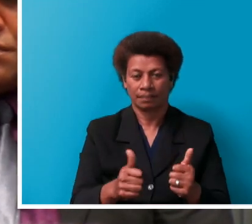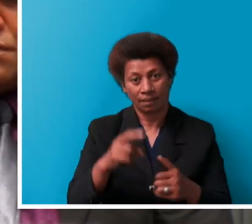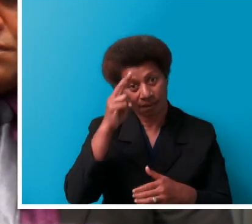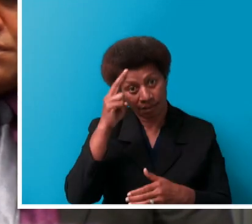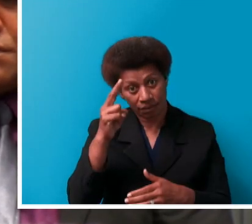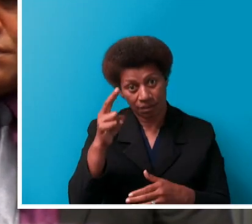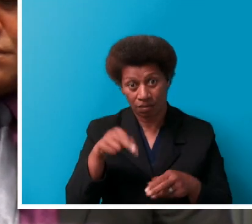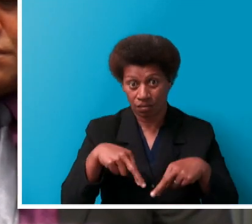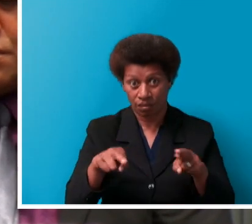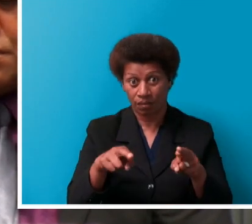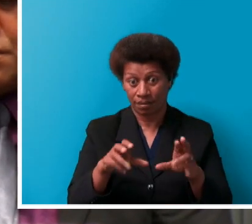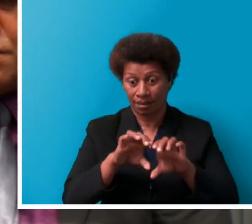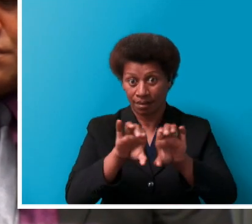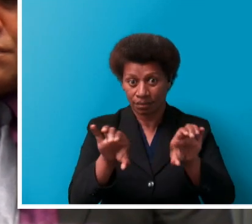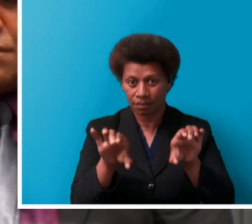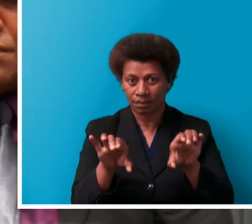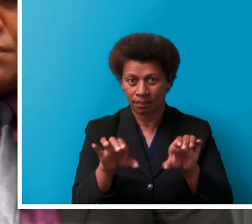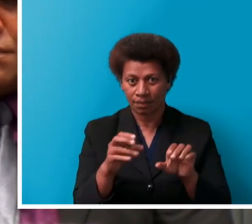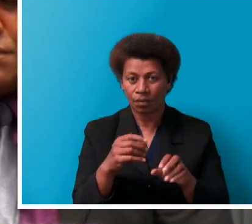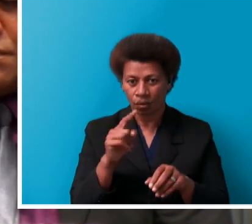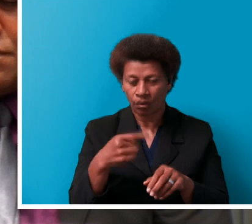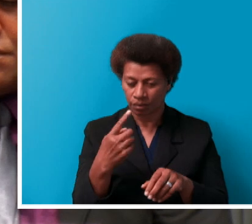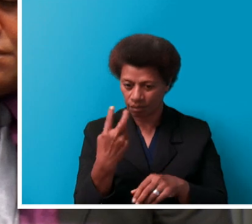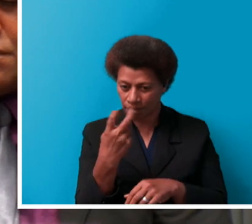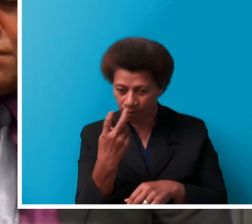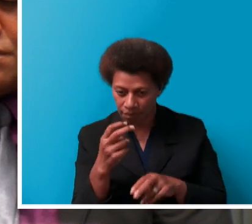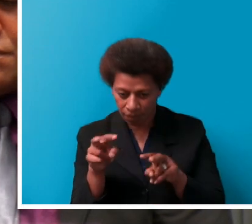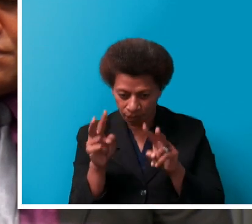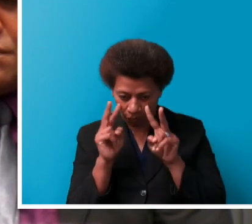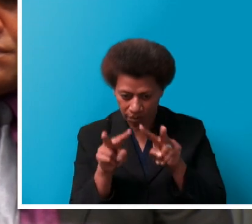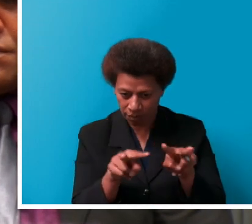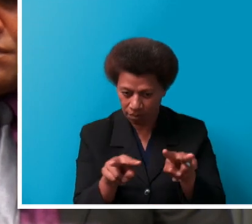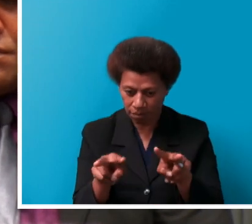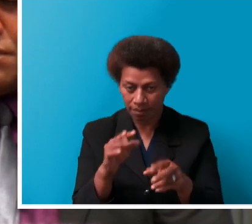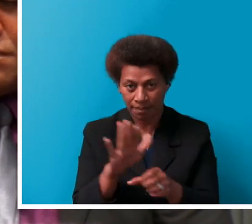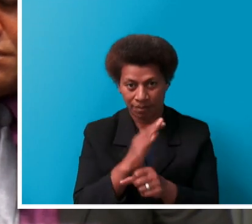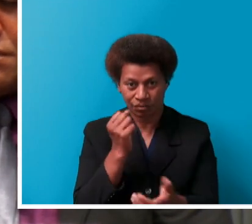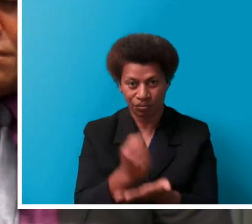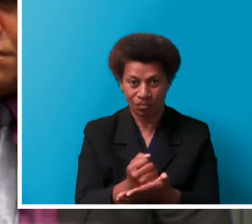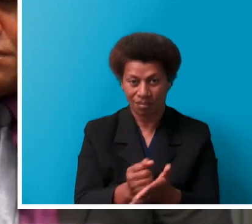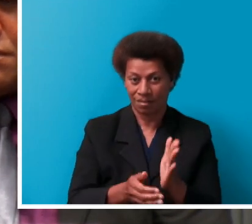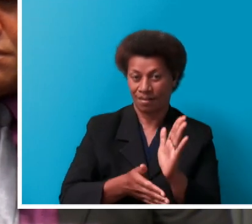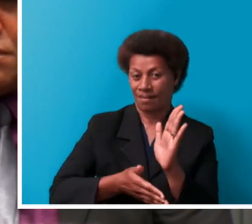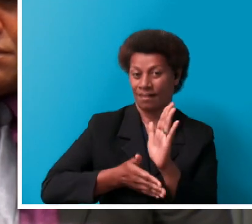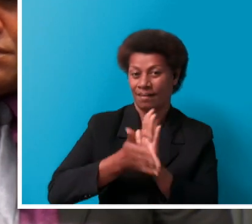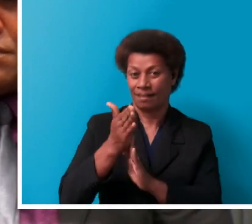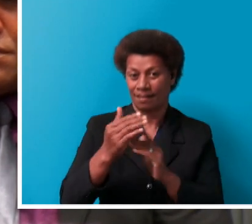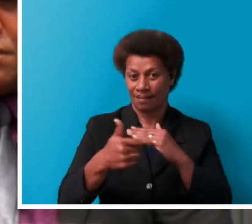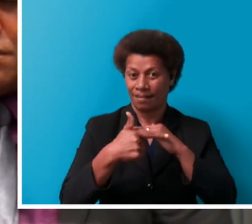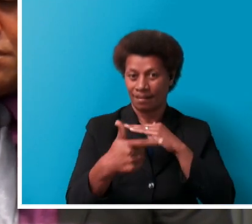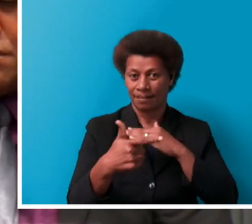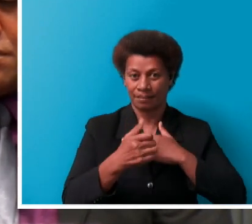back, and they will continue the watchdog role for the sole purpose of making sure at the highest level that our roads are